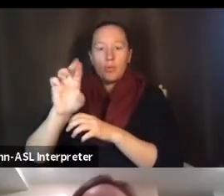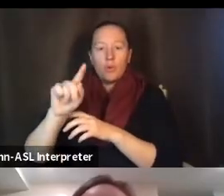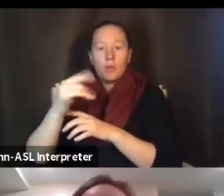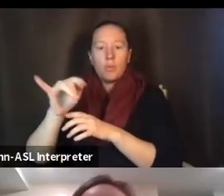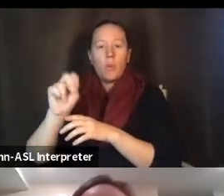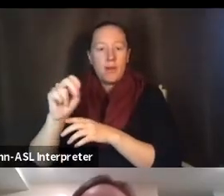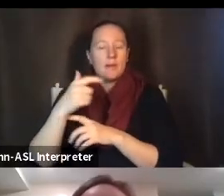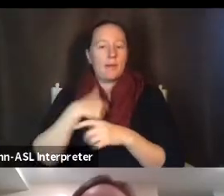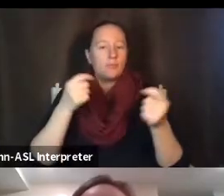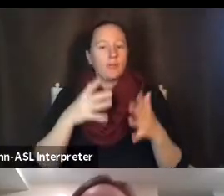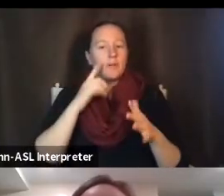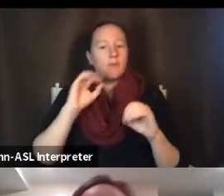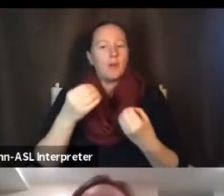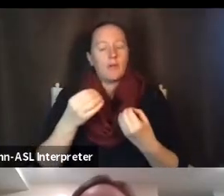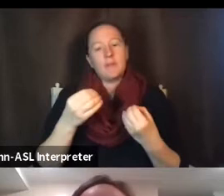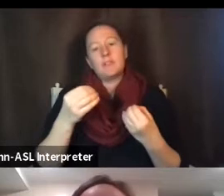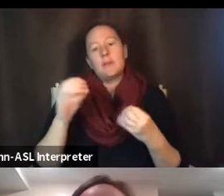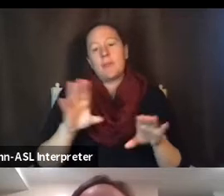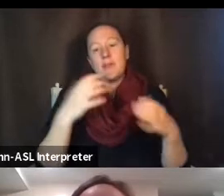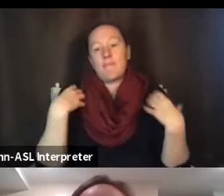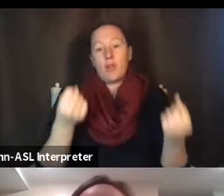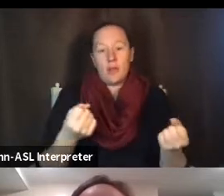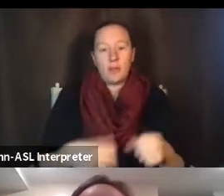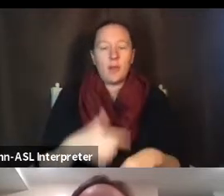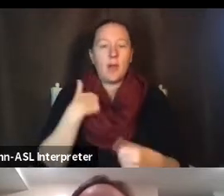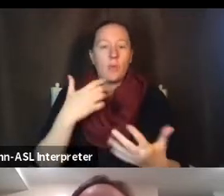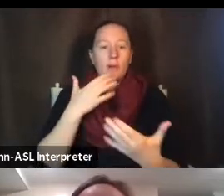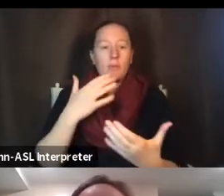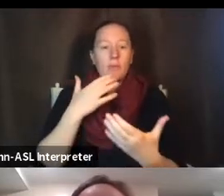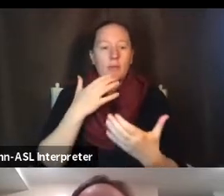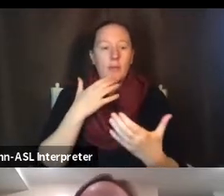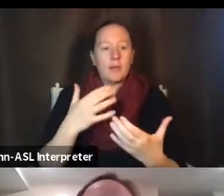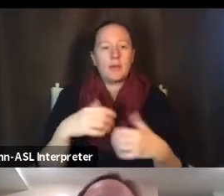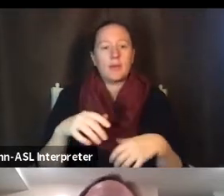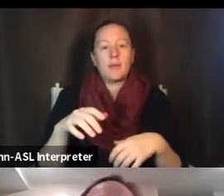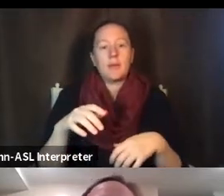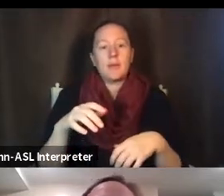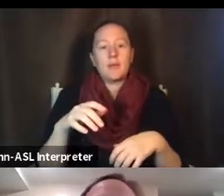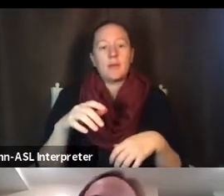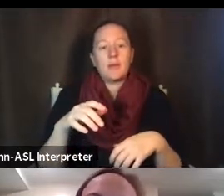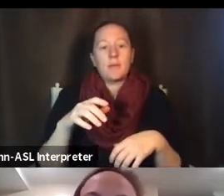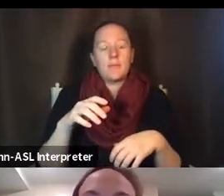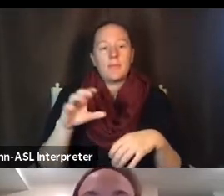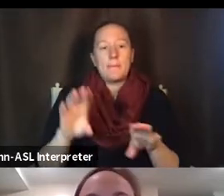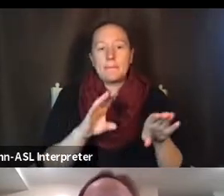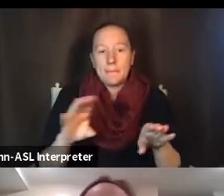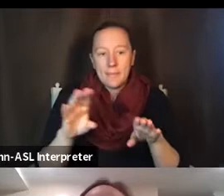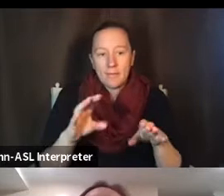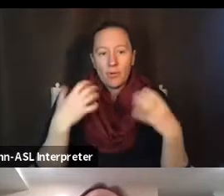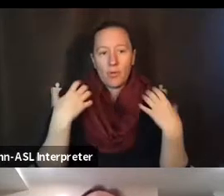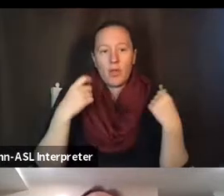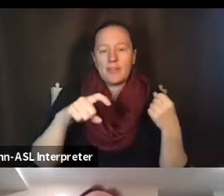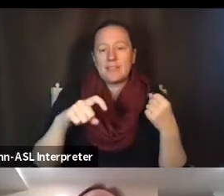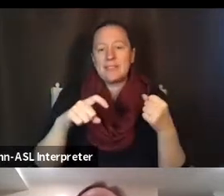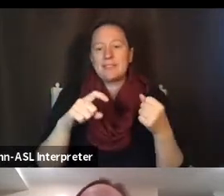wanted to thank Health Management Associates who did a lot of work to get this population and needs assessments, behavioral health needs assessment